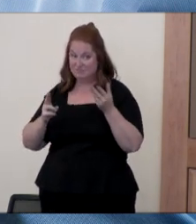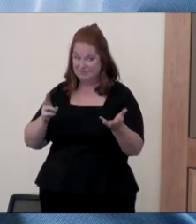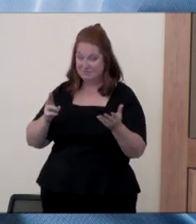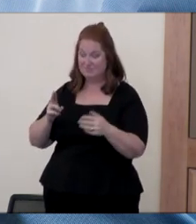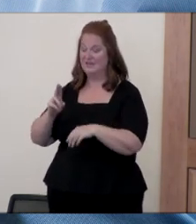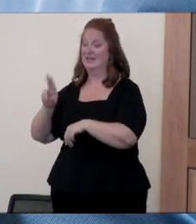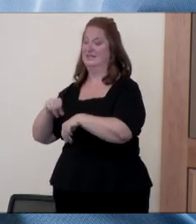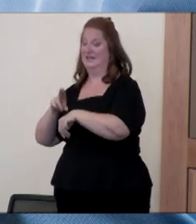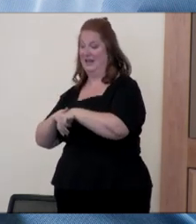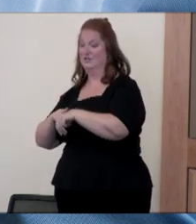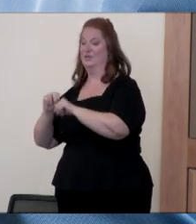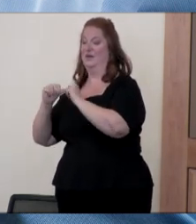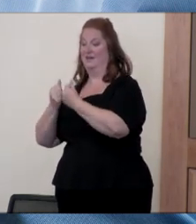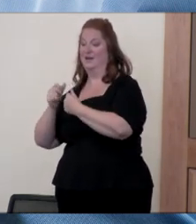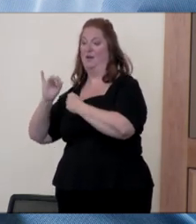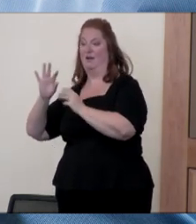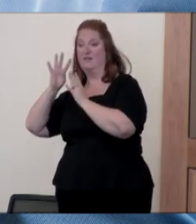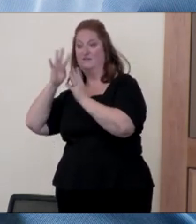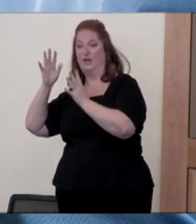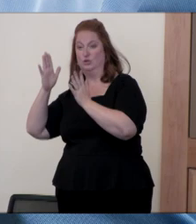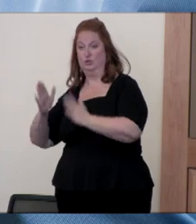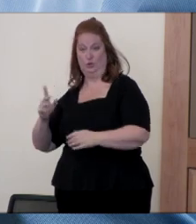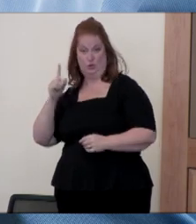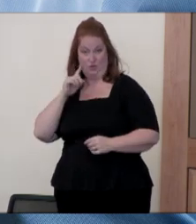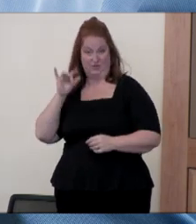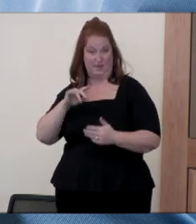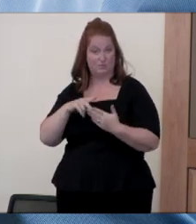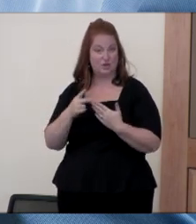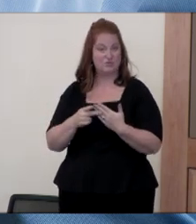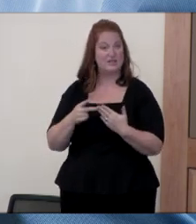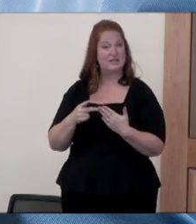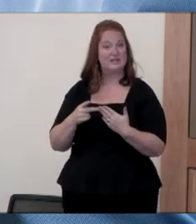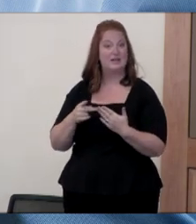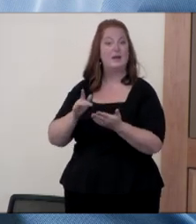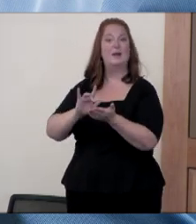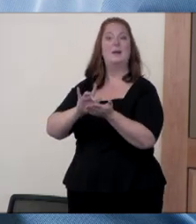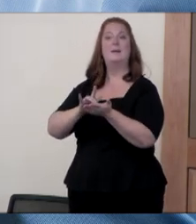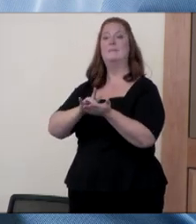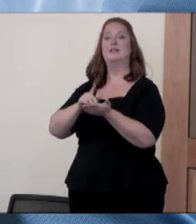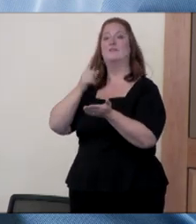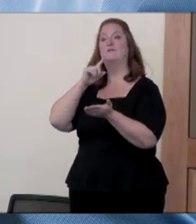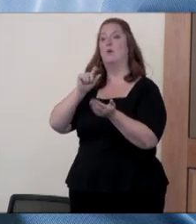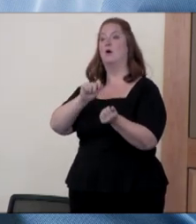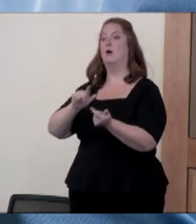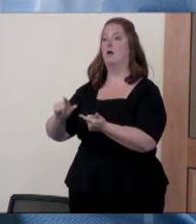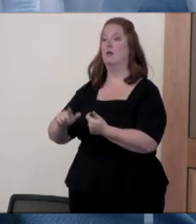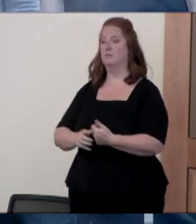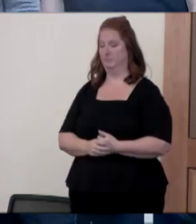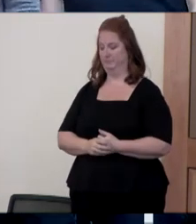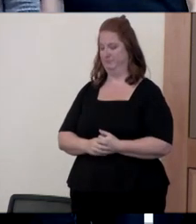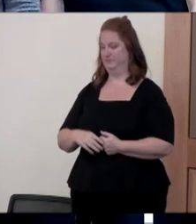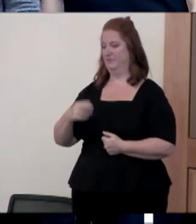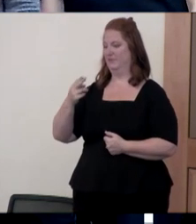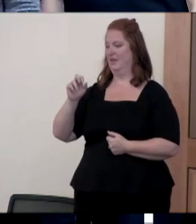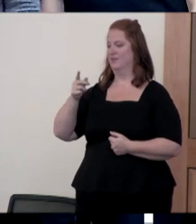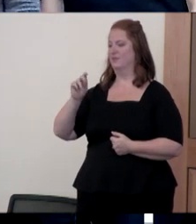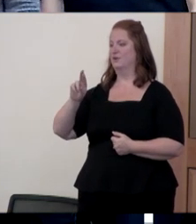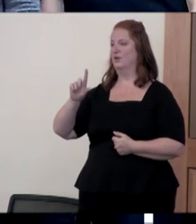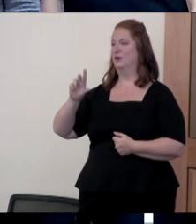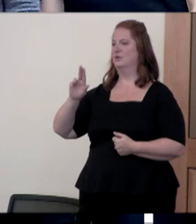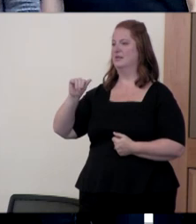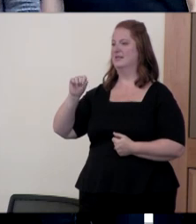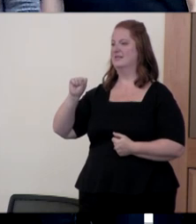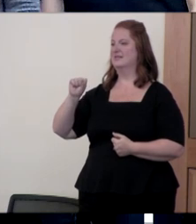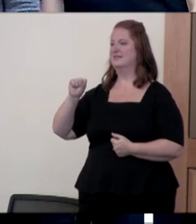National Academy of Inventors. You've heard of his project, Medicines for All. And then there's Heather Lucas, who's discovering how